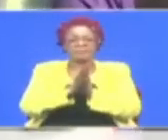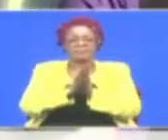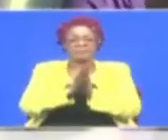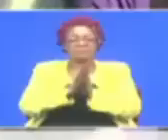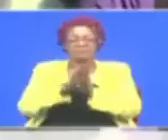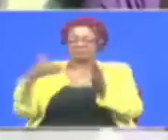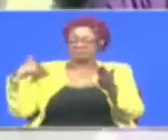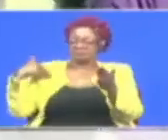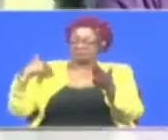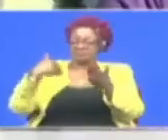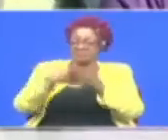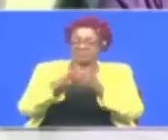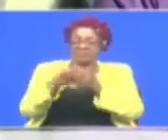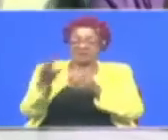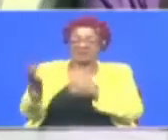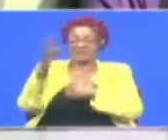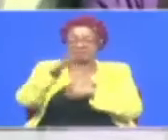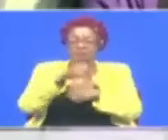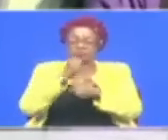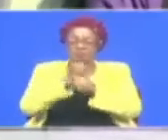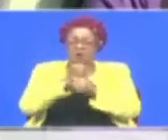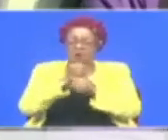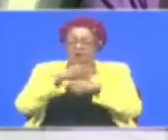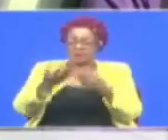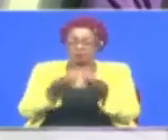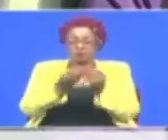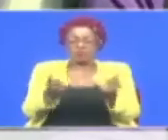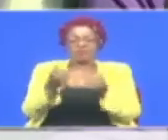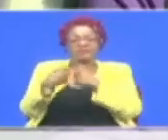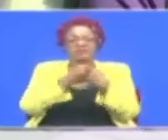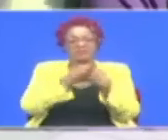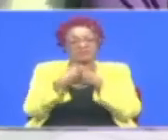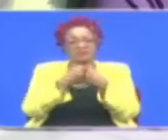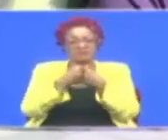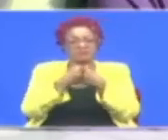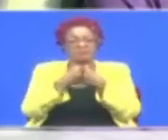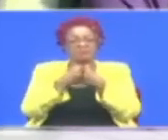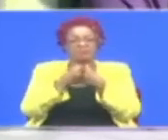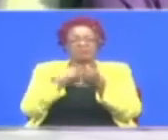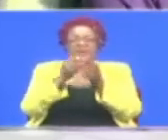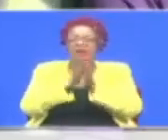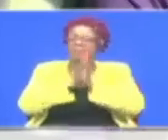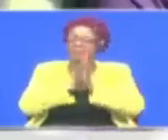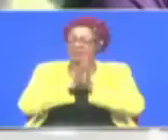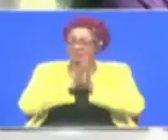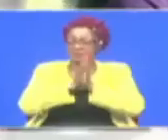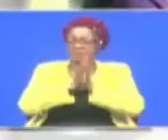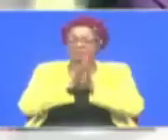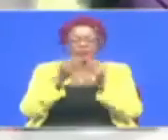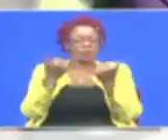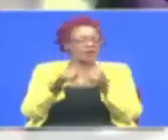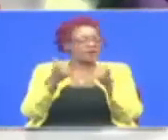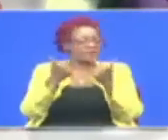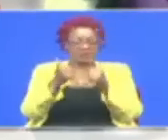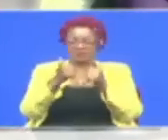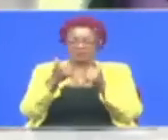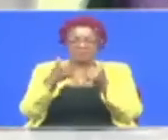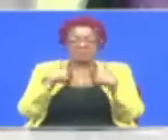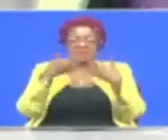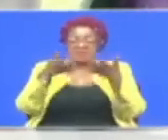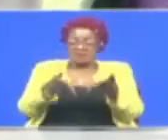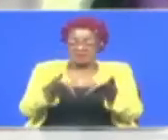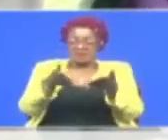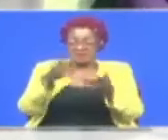3 days working on, you know, how to deal with some of those challenges. And I pray to God that we never get here as a country, because the